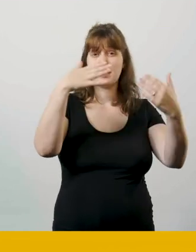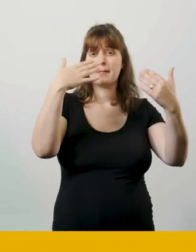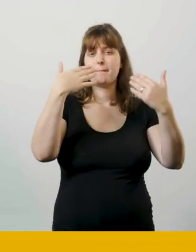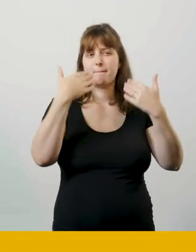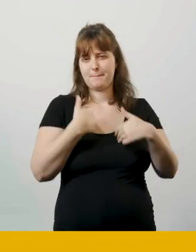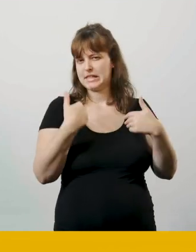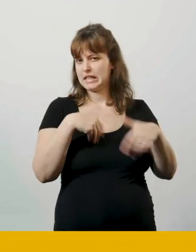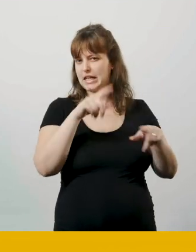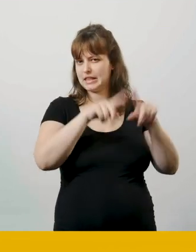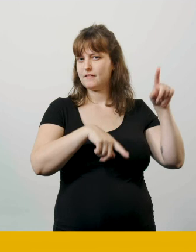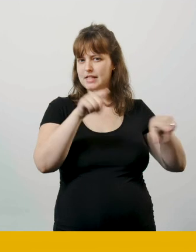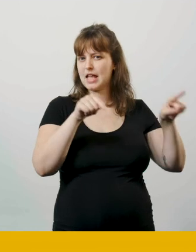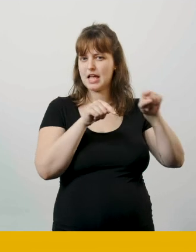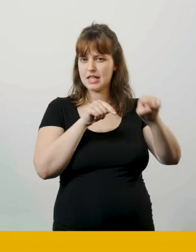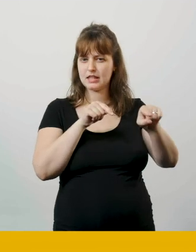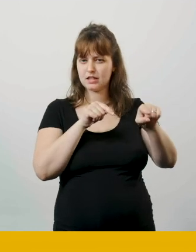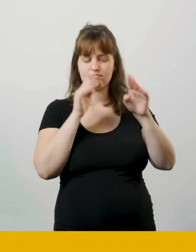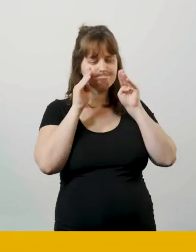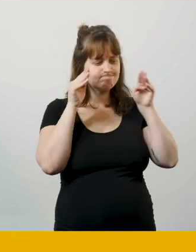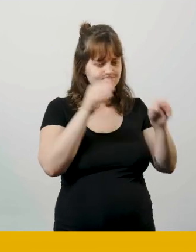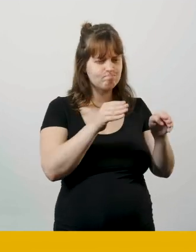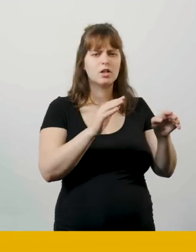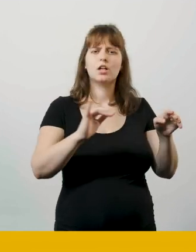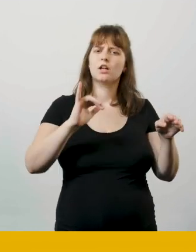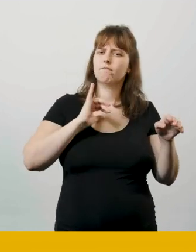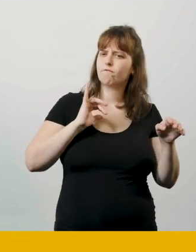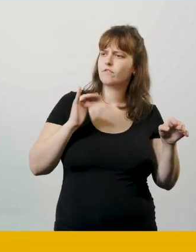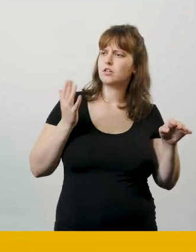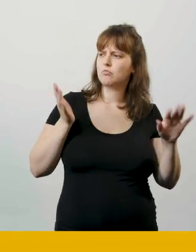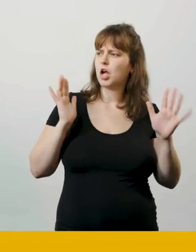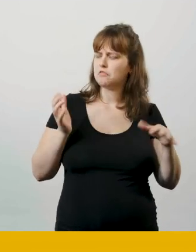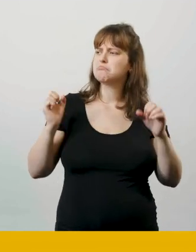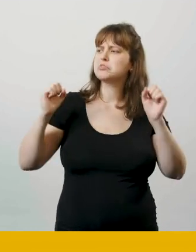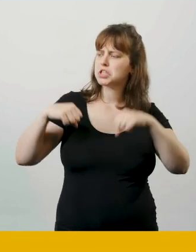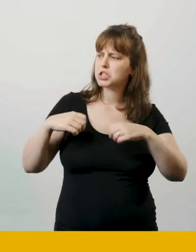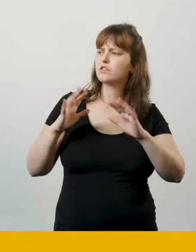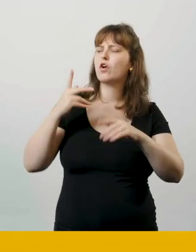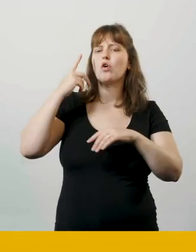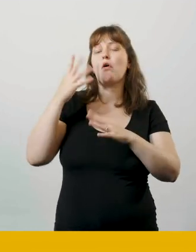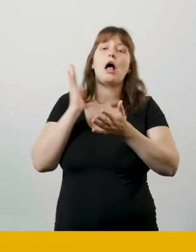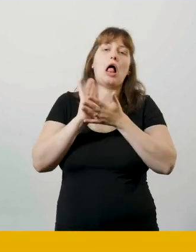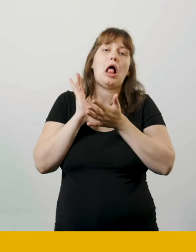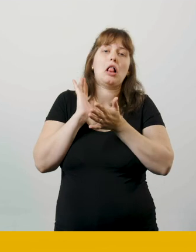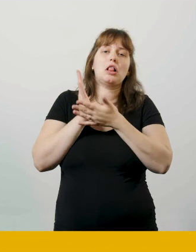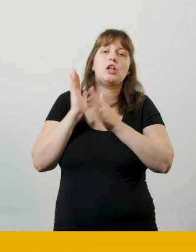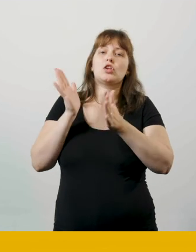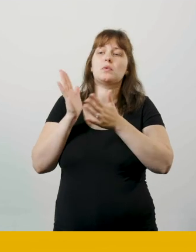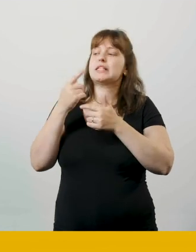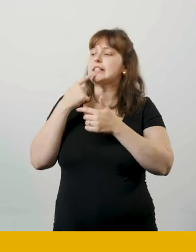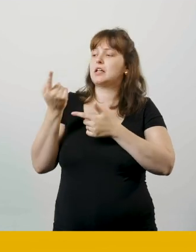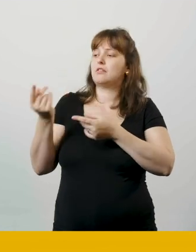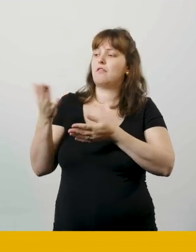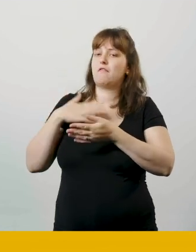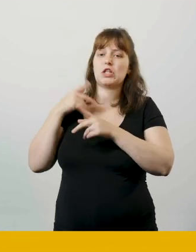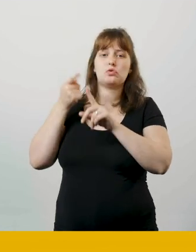human diversity, and you have decided or you were told who is your